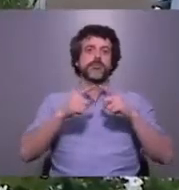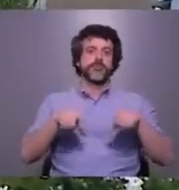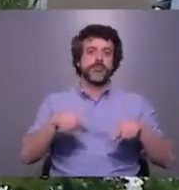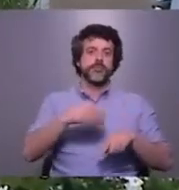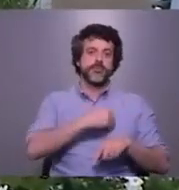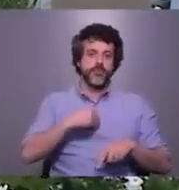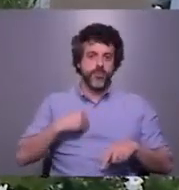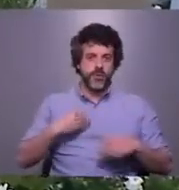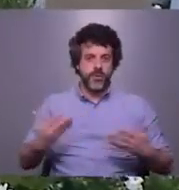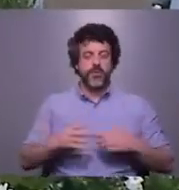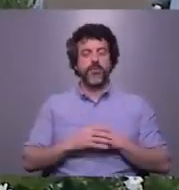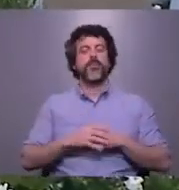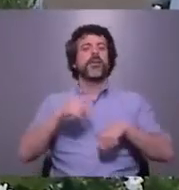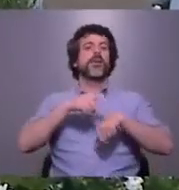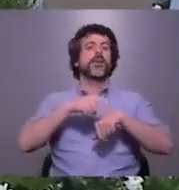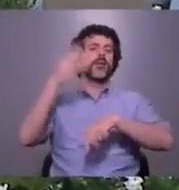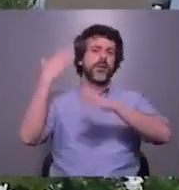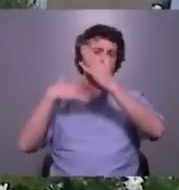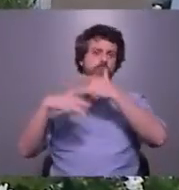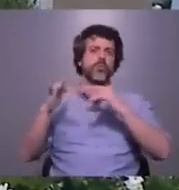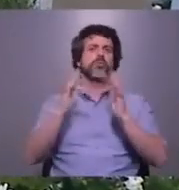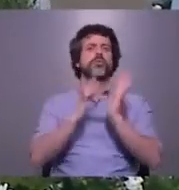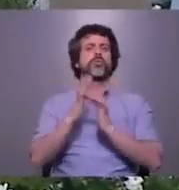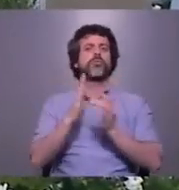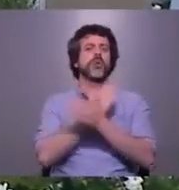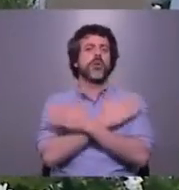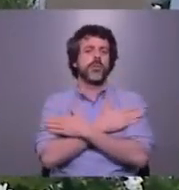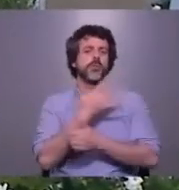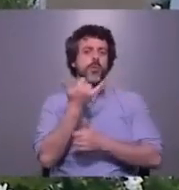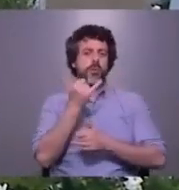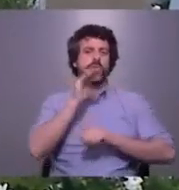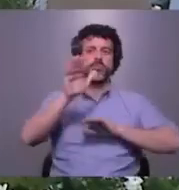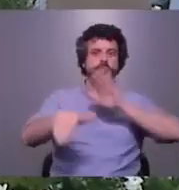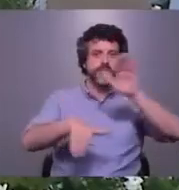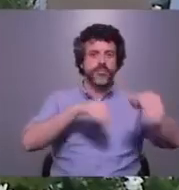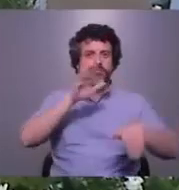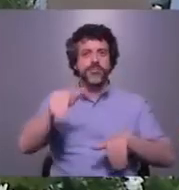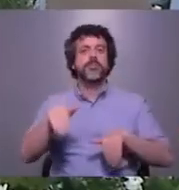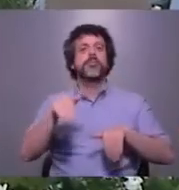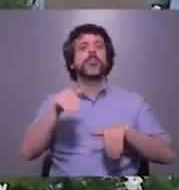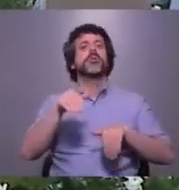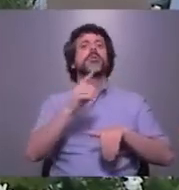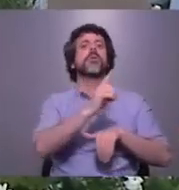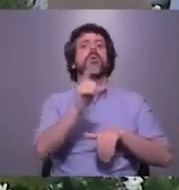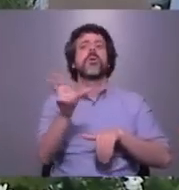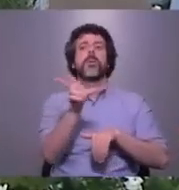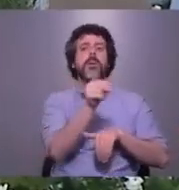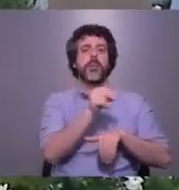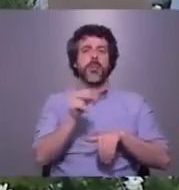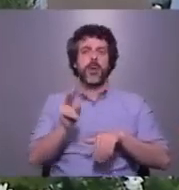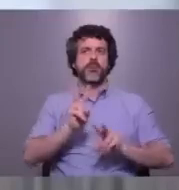Jezus przywołał do siebie dwunastu i zaczął rozsyłać ich po dwóch. Dał im też władzę nad